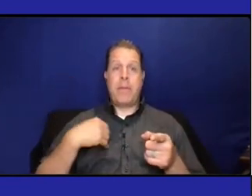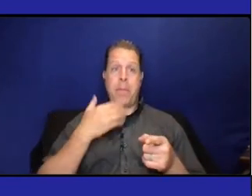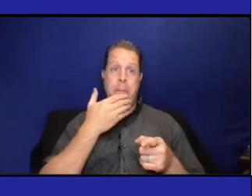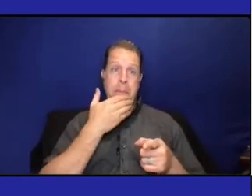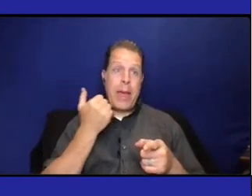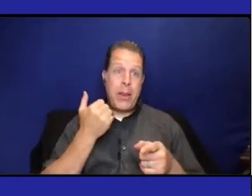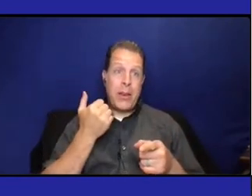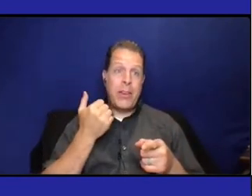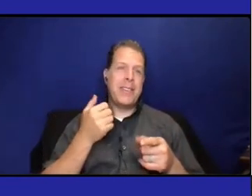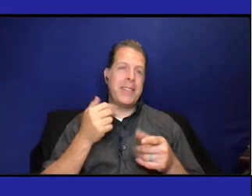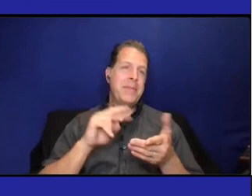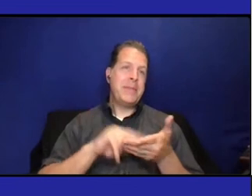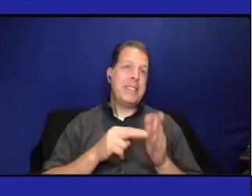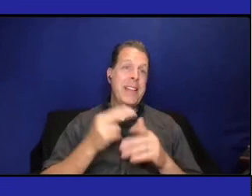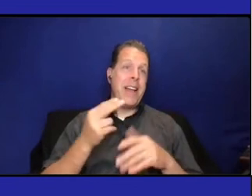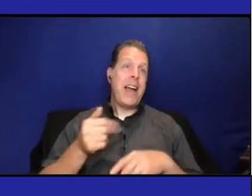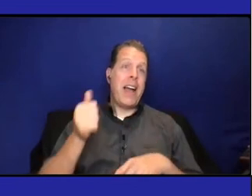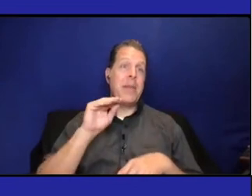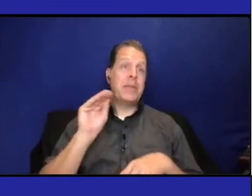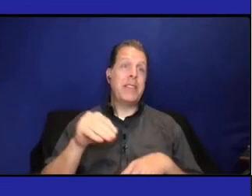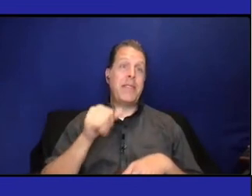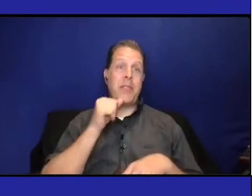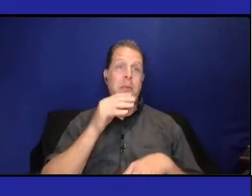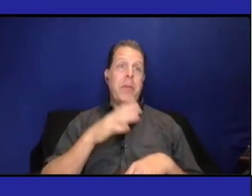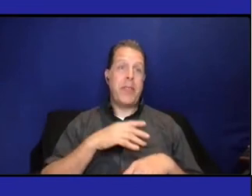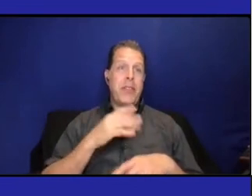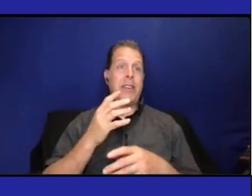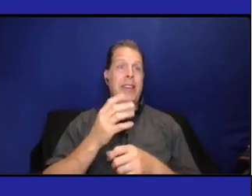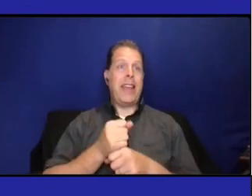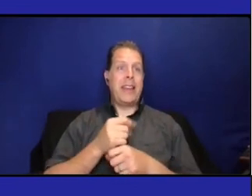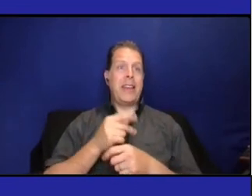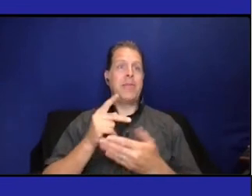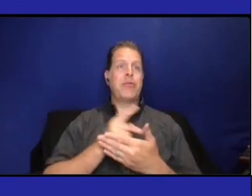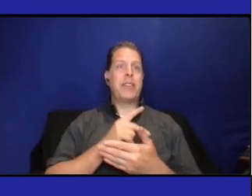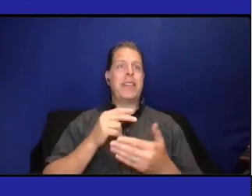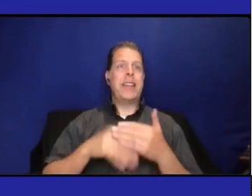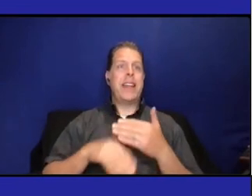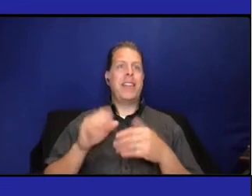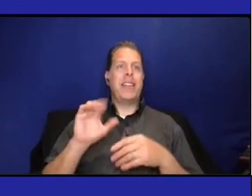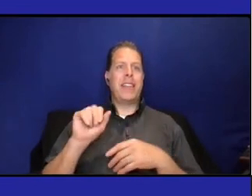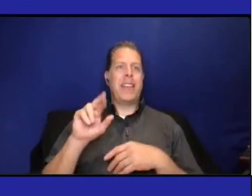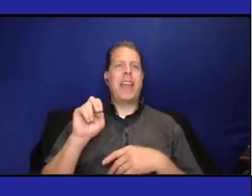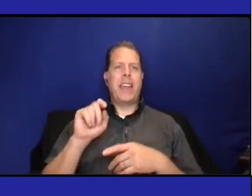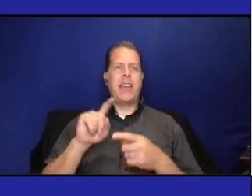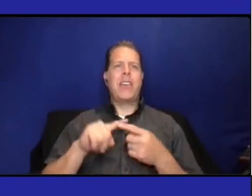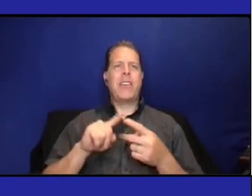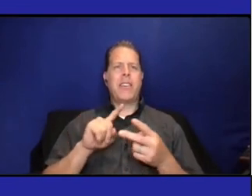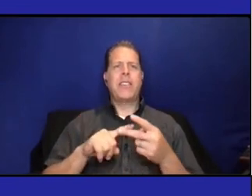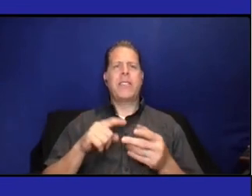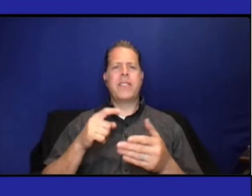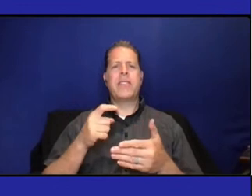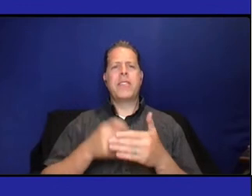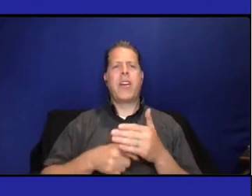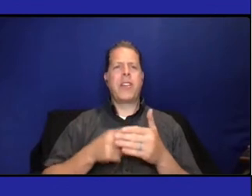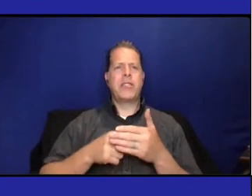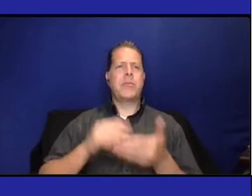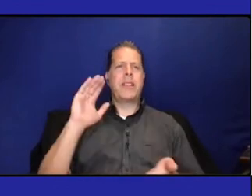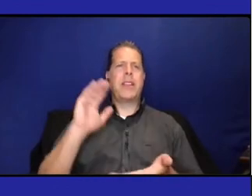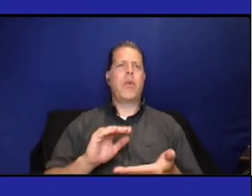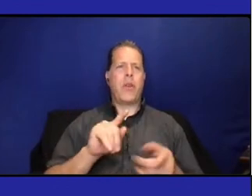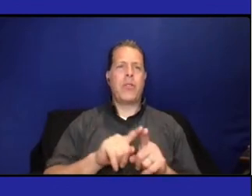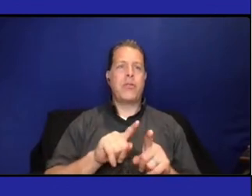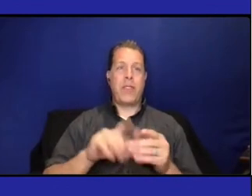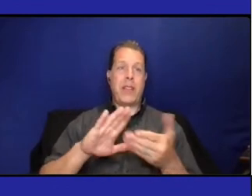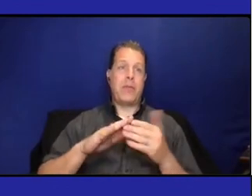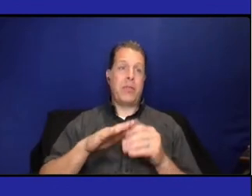in other words, a higher proportion of women receiving prenatal care, your preterm births are also going to be expected to be lower. That's the case in this community as well. The